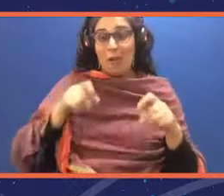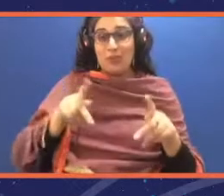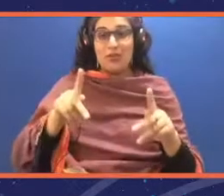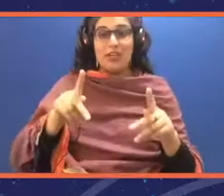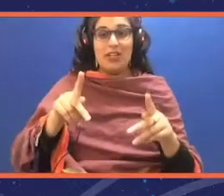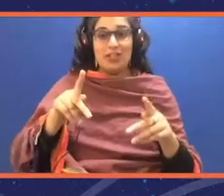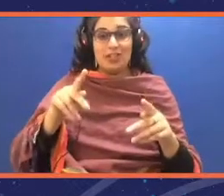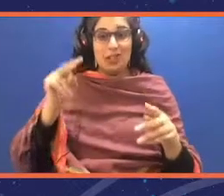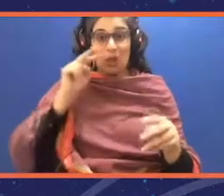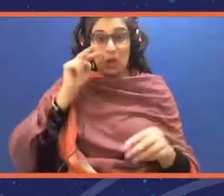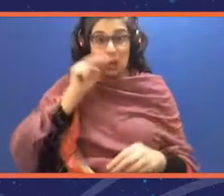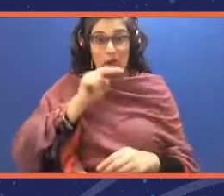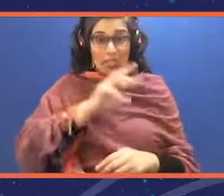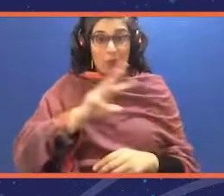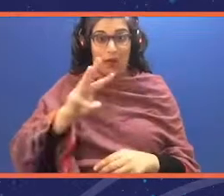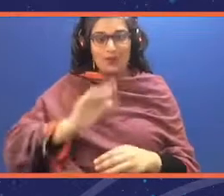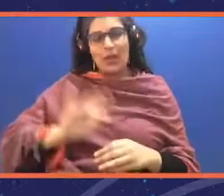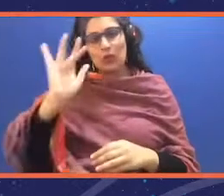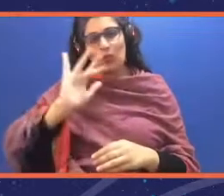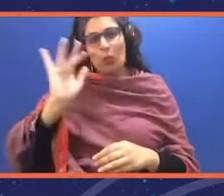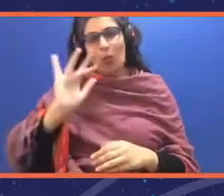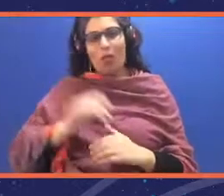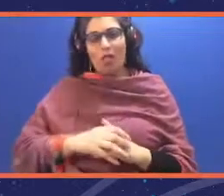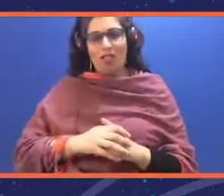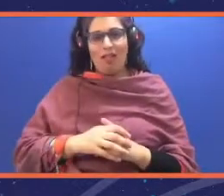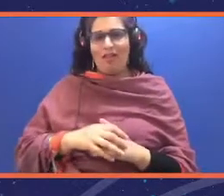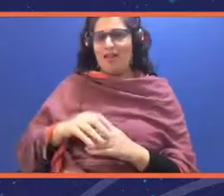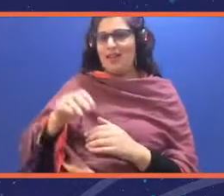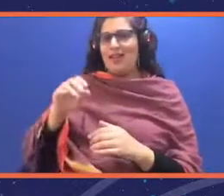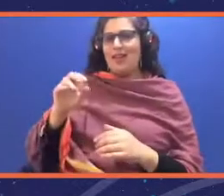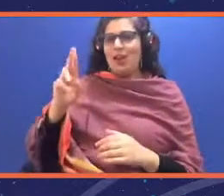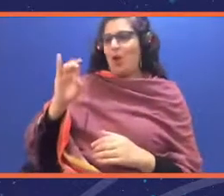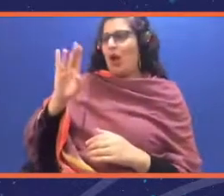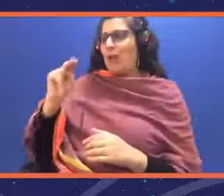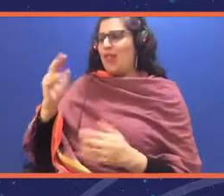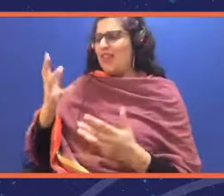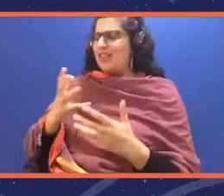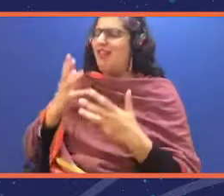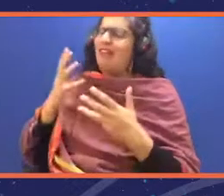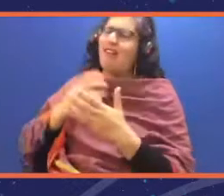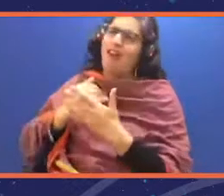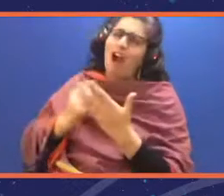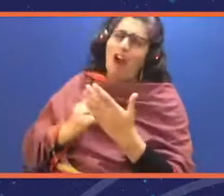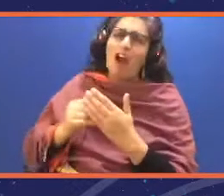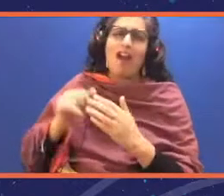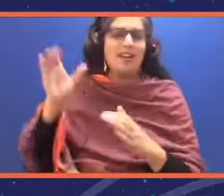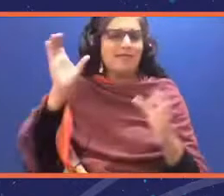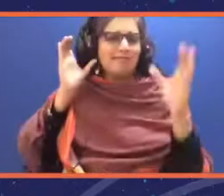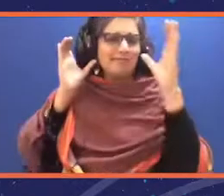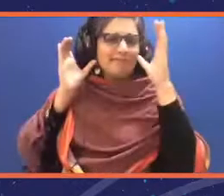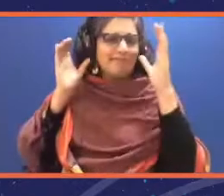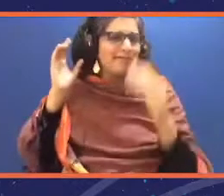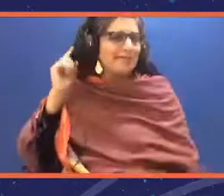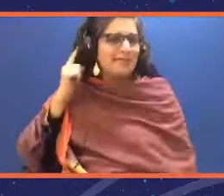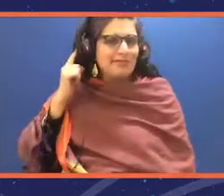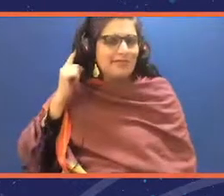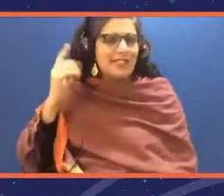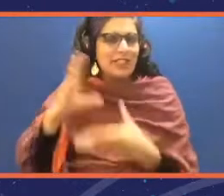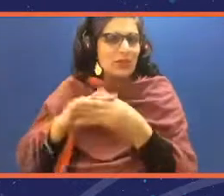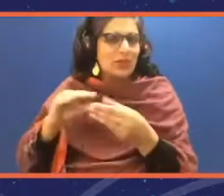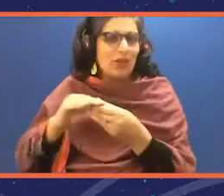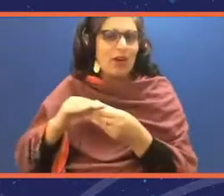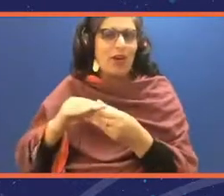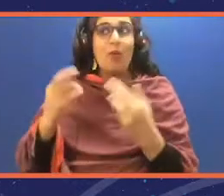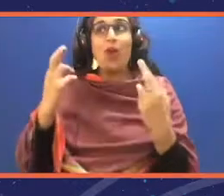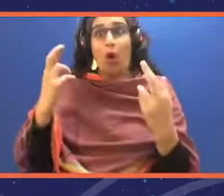well. Yeah, there's so much great art and audio on there. And we hope it can be of service to educators out there. So